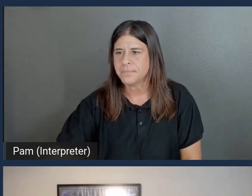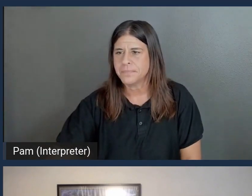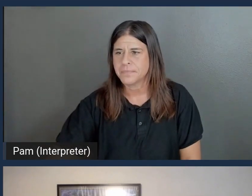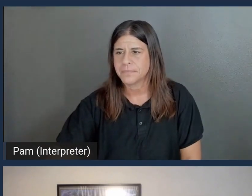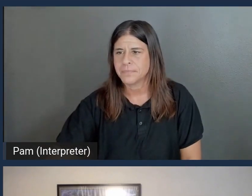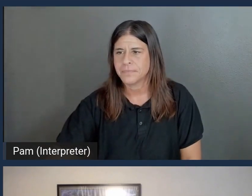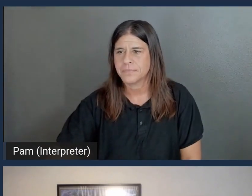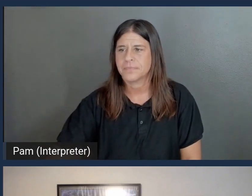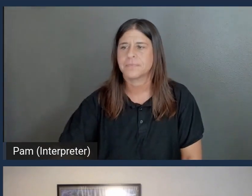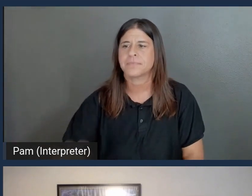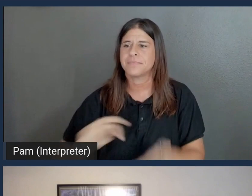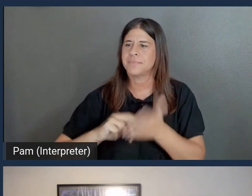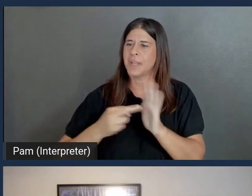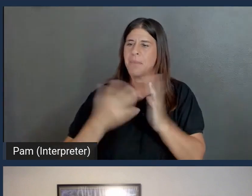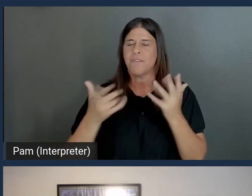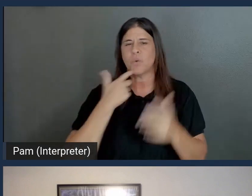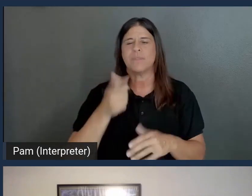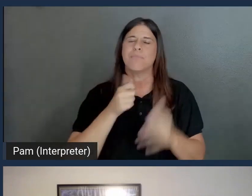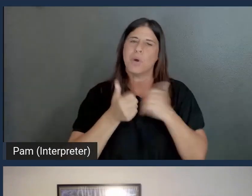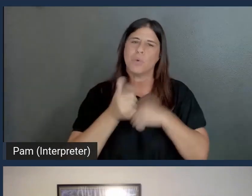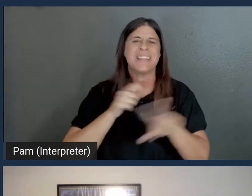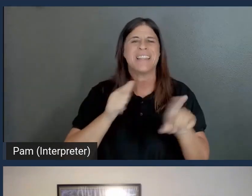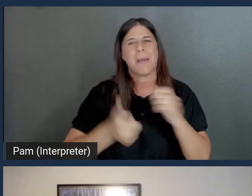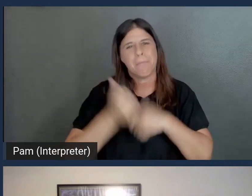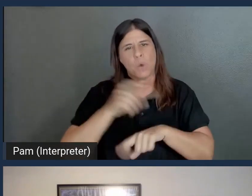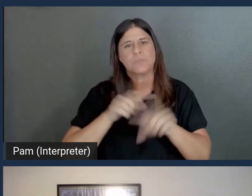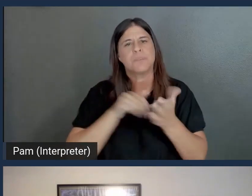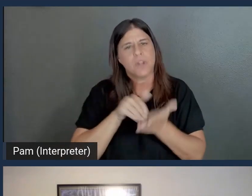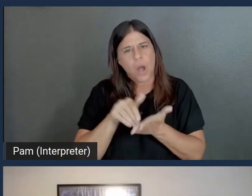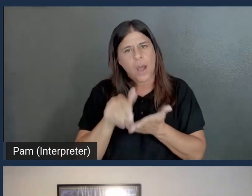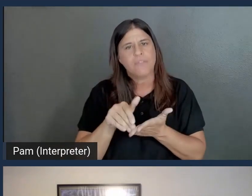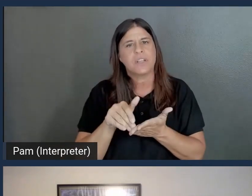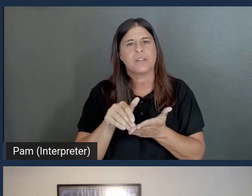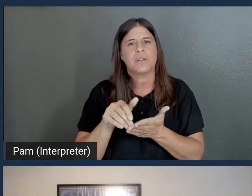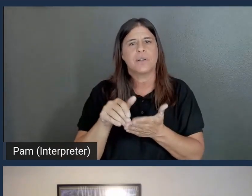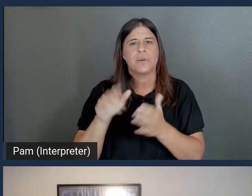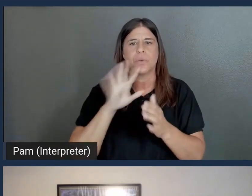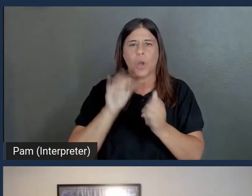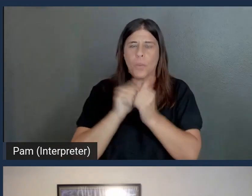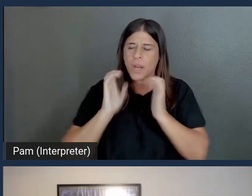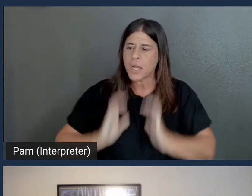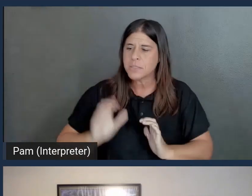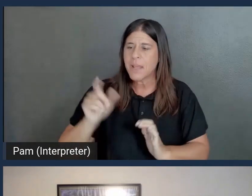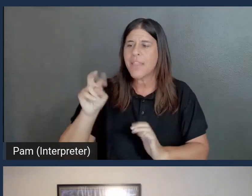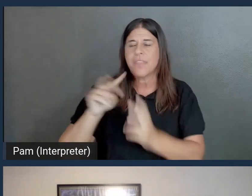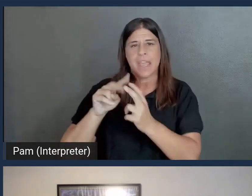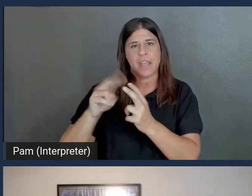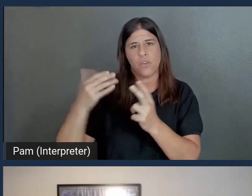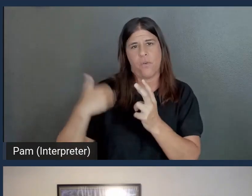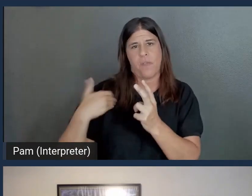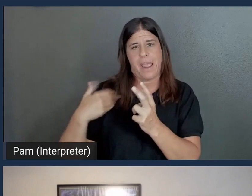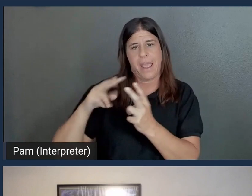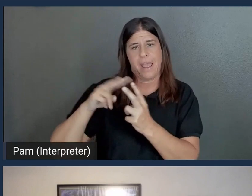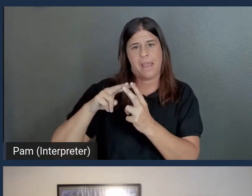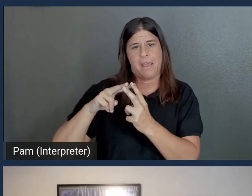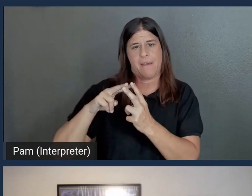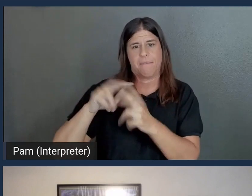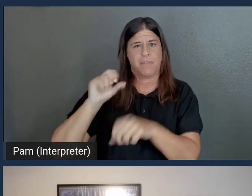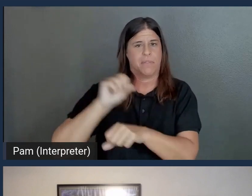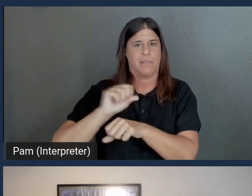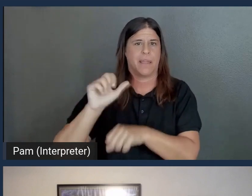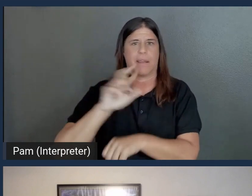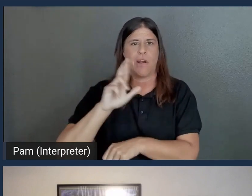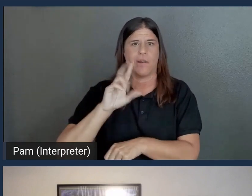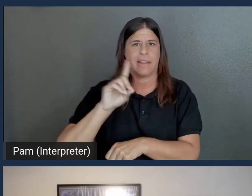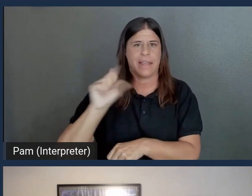we not most of the time, but frequently when we go into customers, they either have a workload in something like RDS